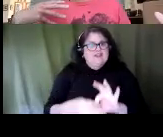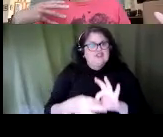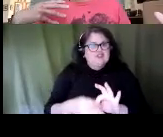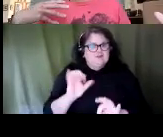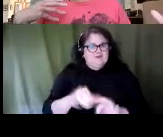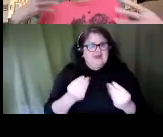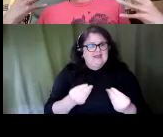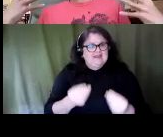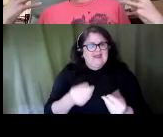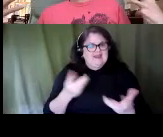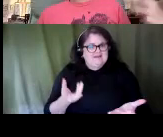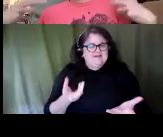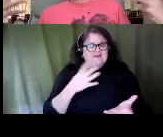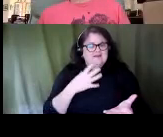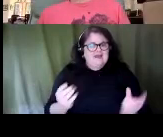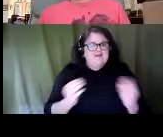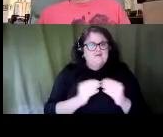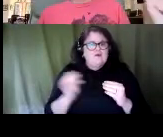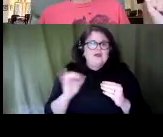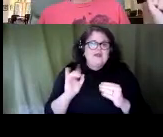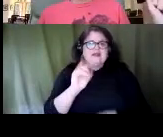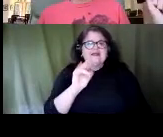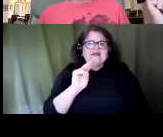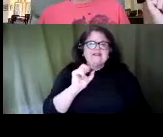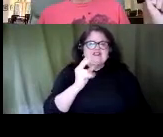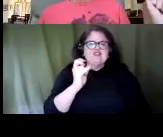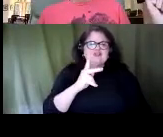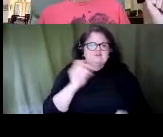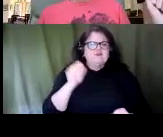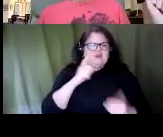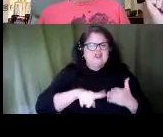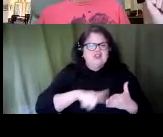in a way that's much more like kinship. So you can check that out.